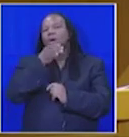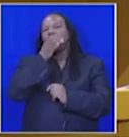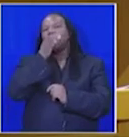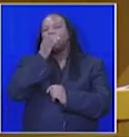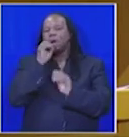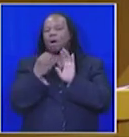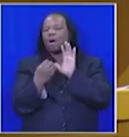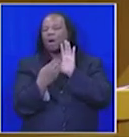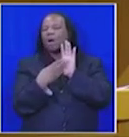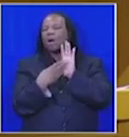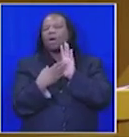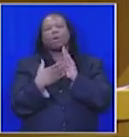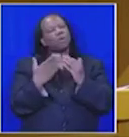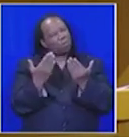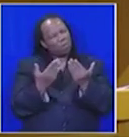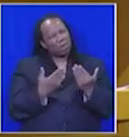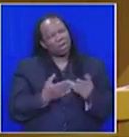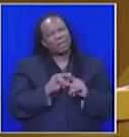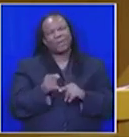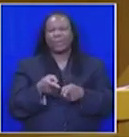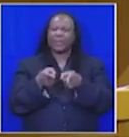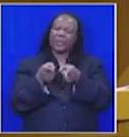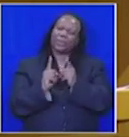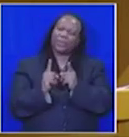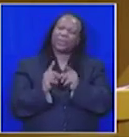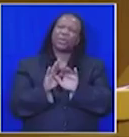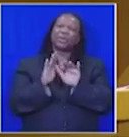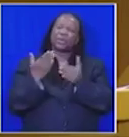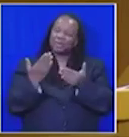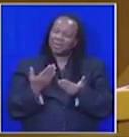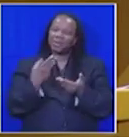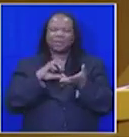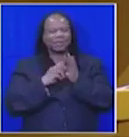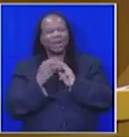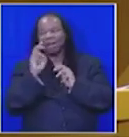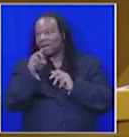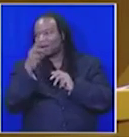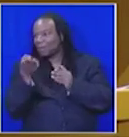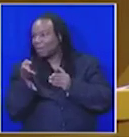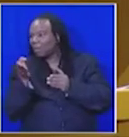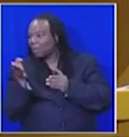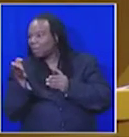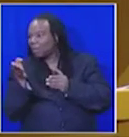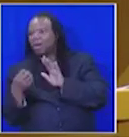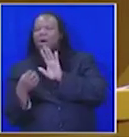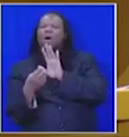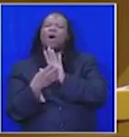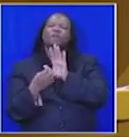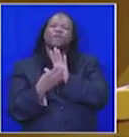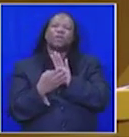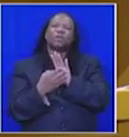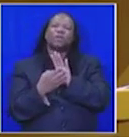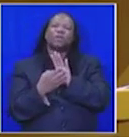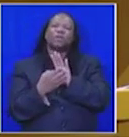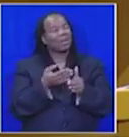is a very harmful product, and we have to weigh up the advantage of generating income through advertising against the devastating